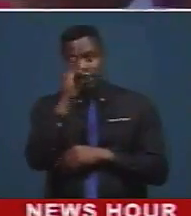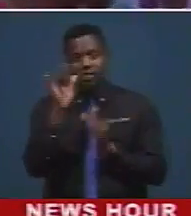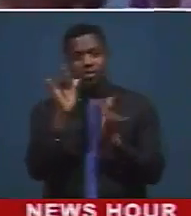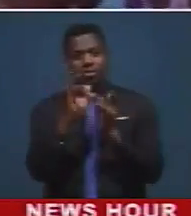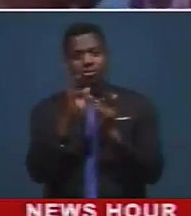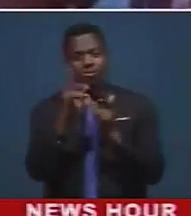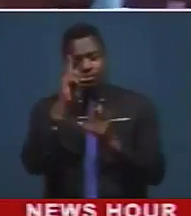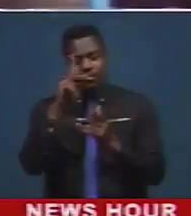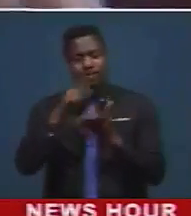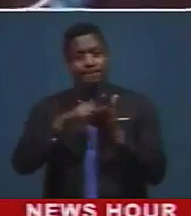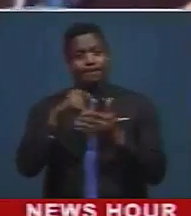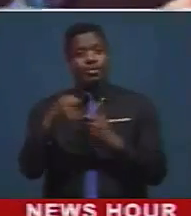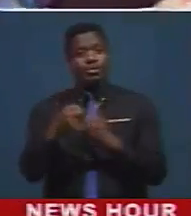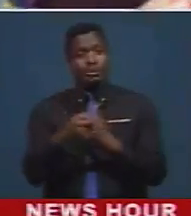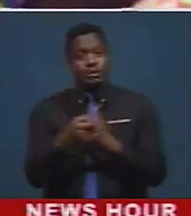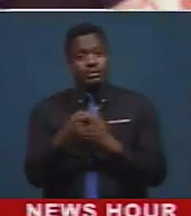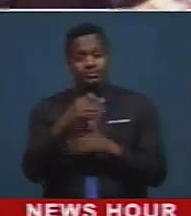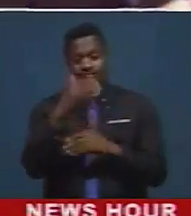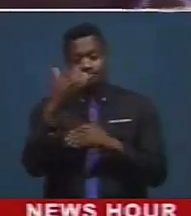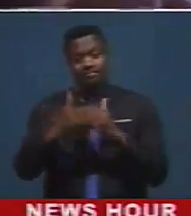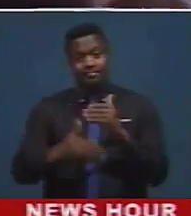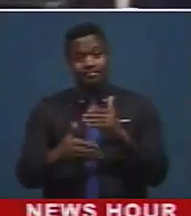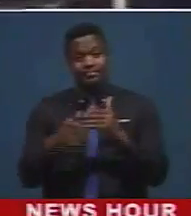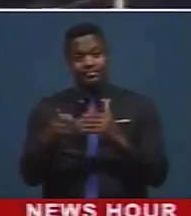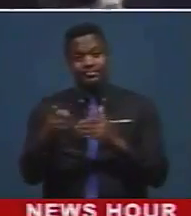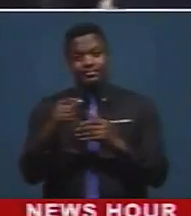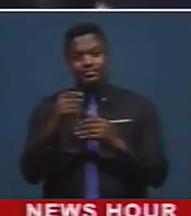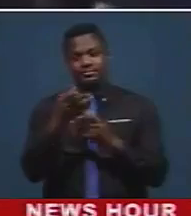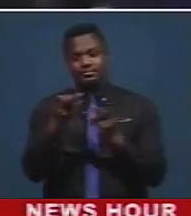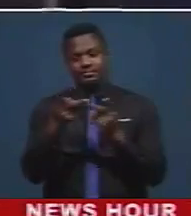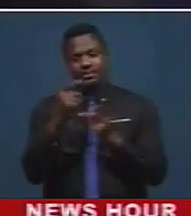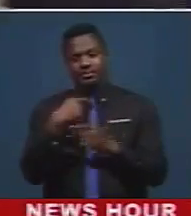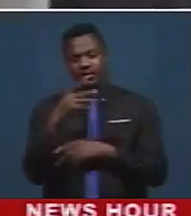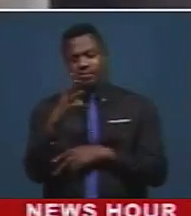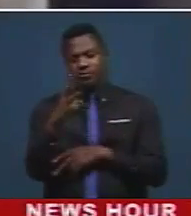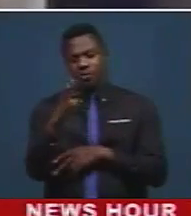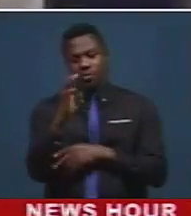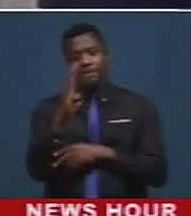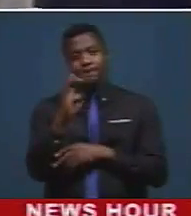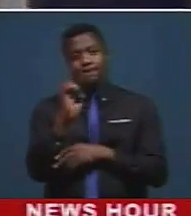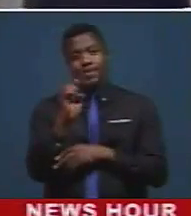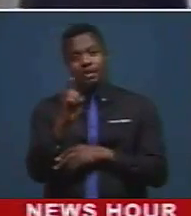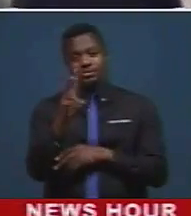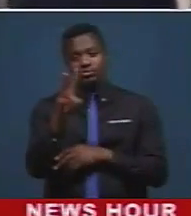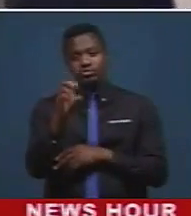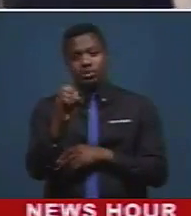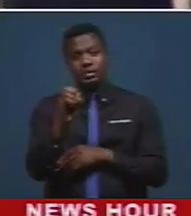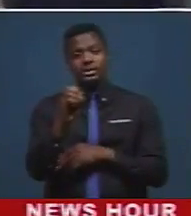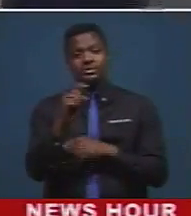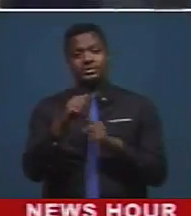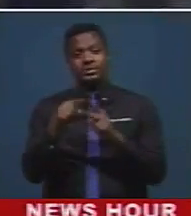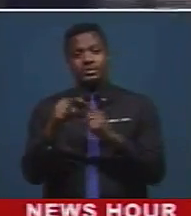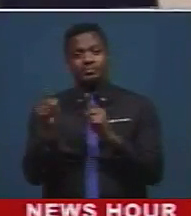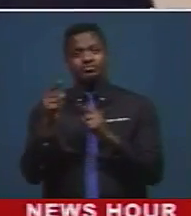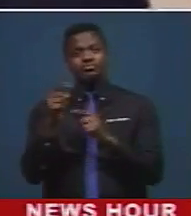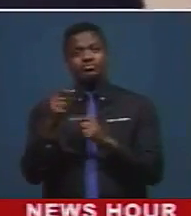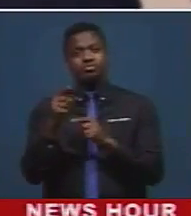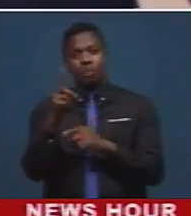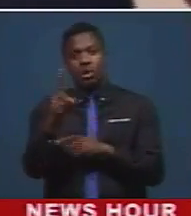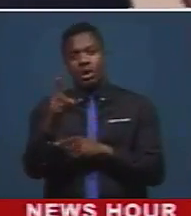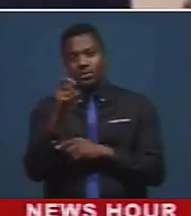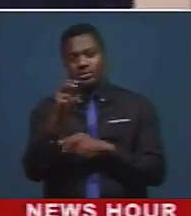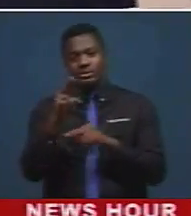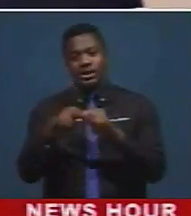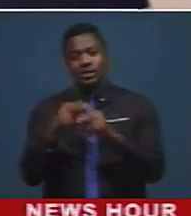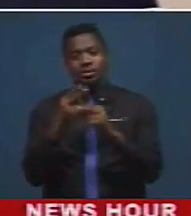for the project. On completion, the facility will have 400 beds, 20 labor and delivery rooms, 100